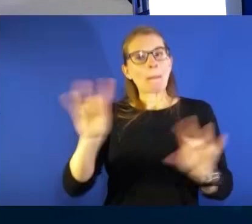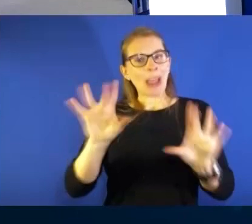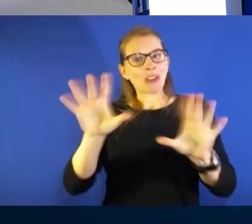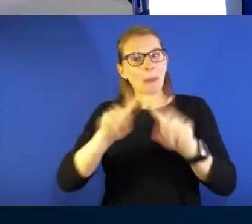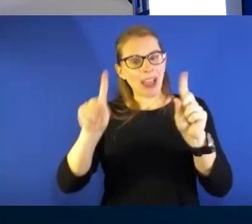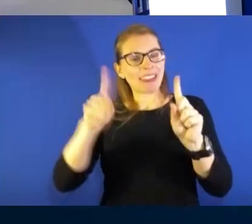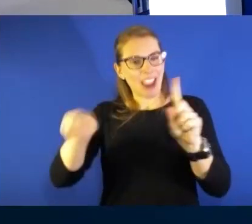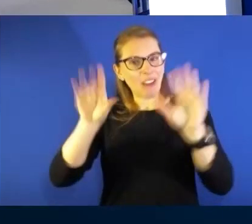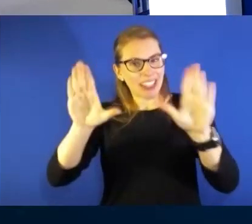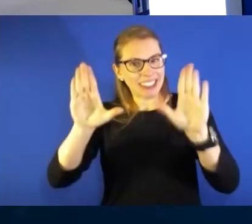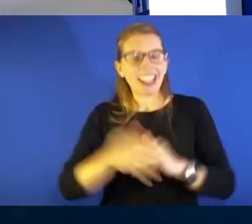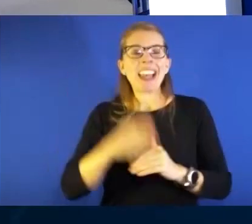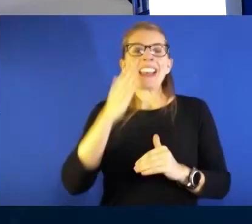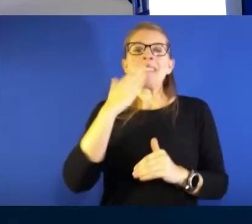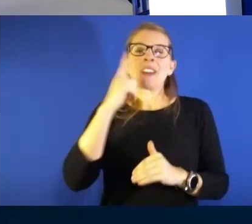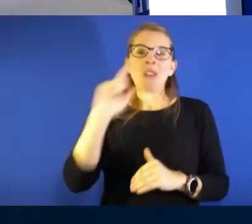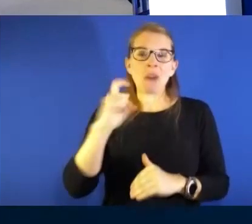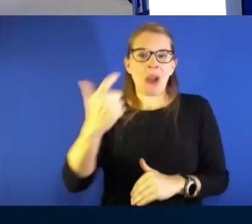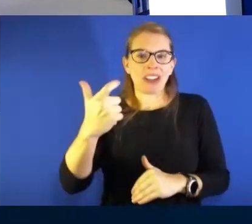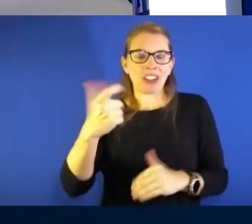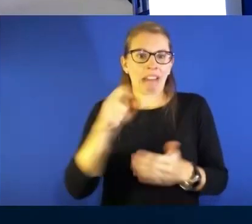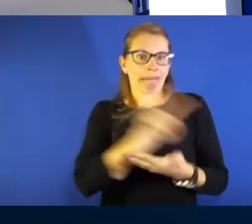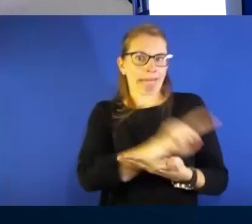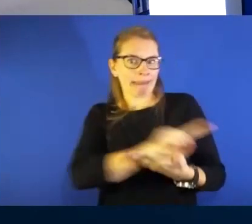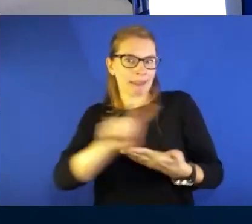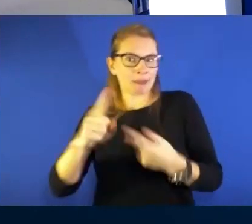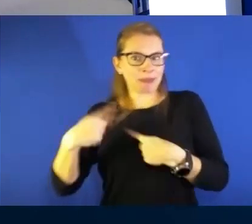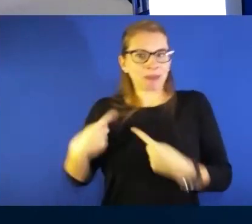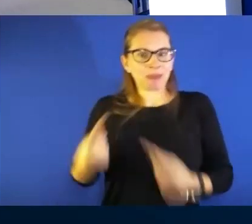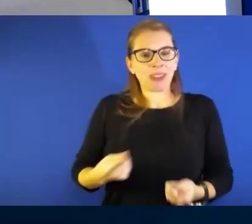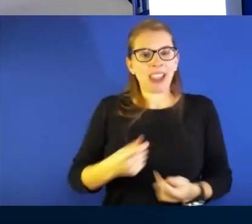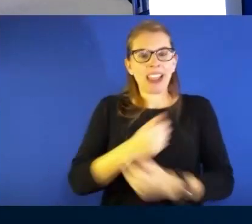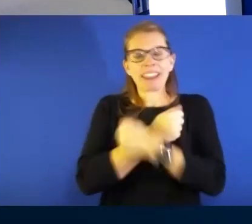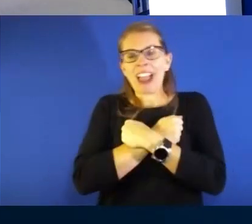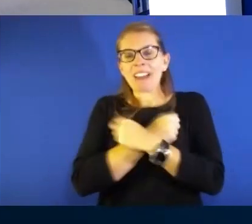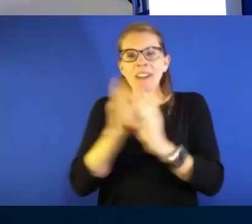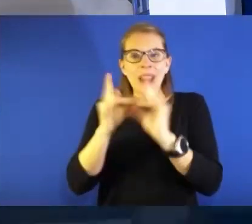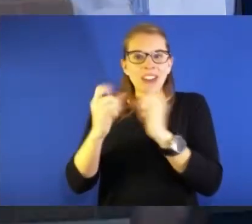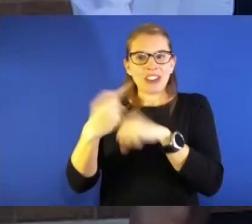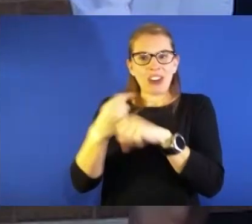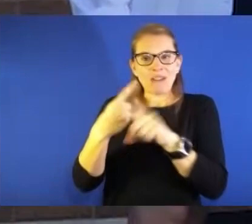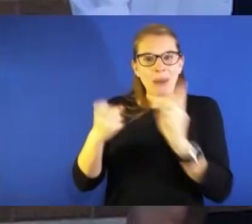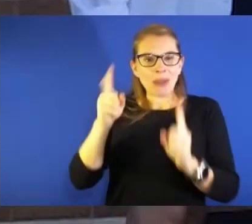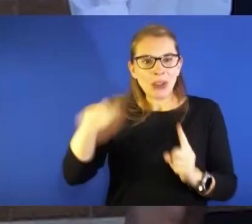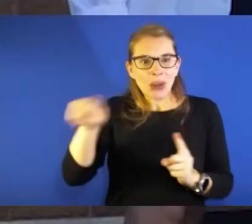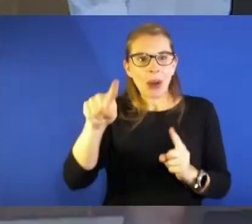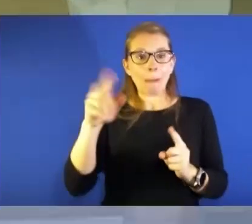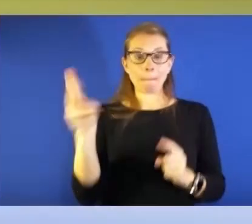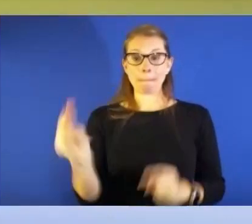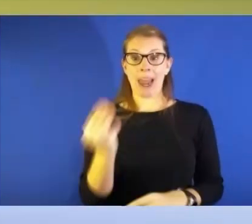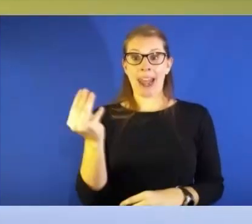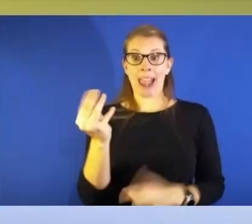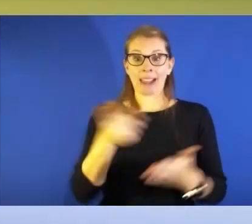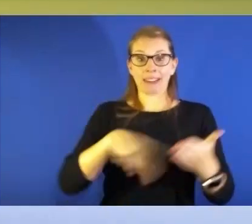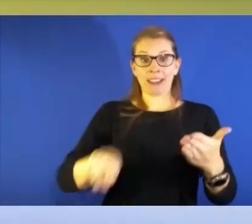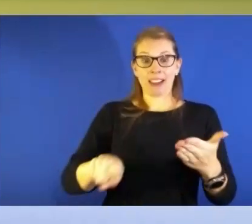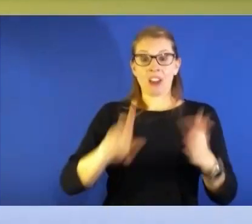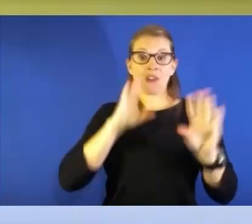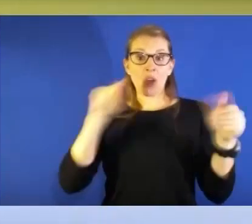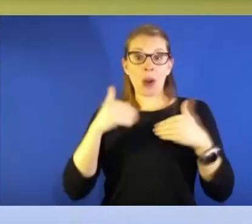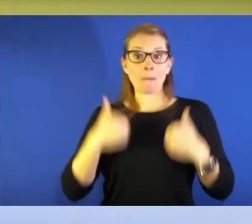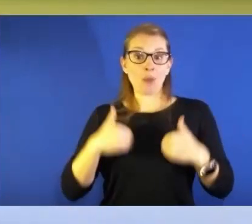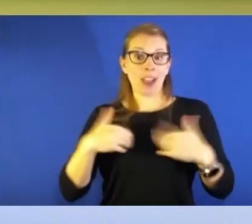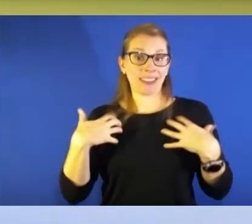thank you all for being with us this whole week. We love hearing from you, so get those questions in. Coming up on Monday, as we continue to focus on breast health,